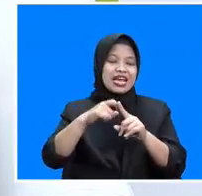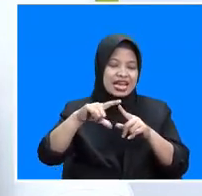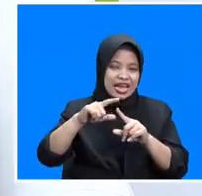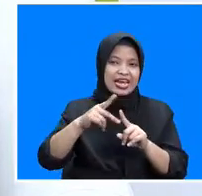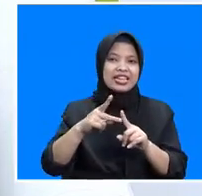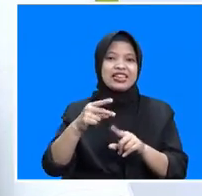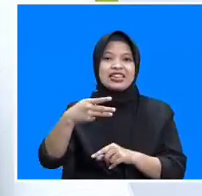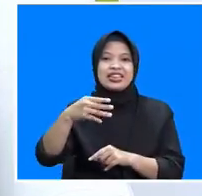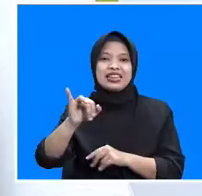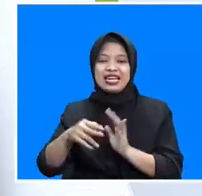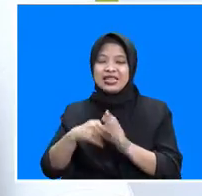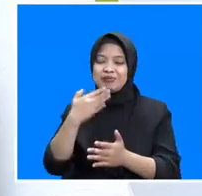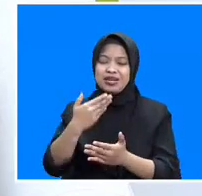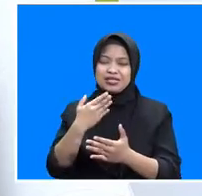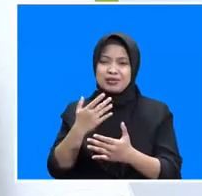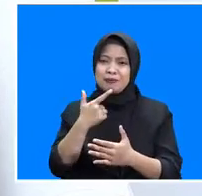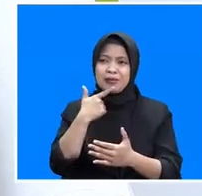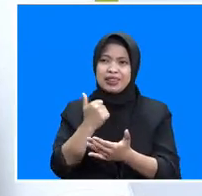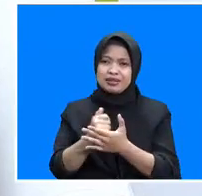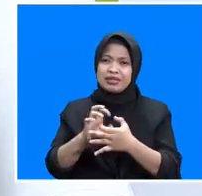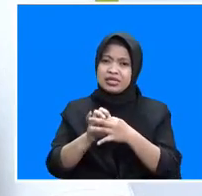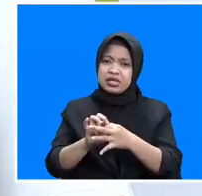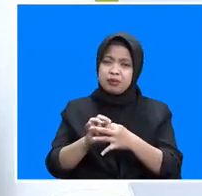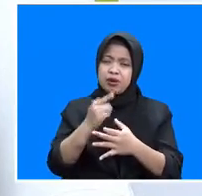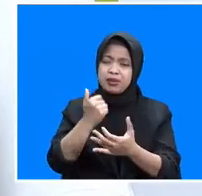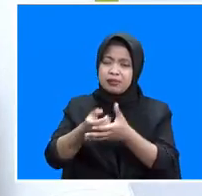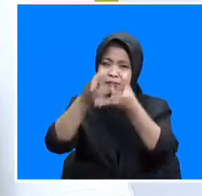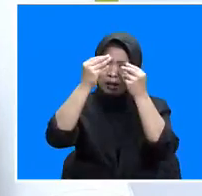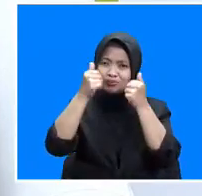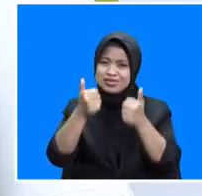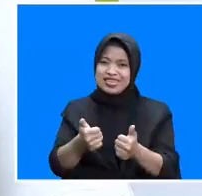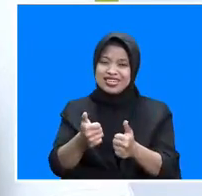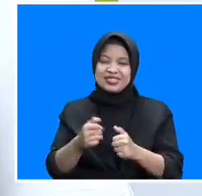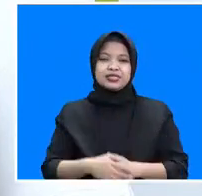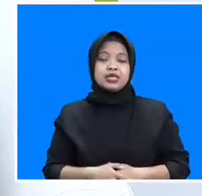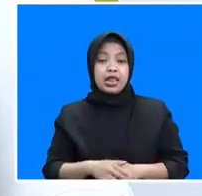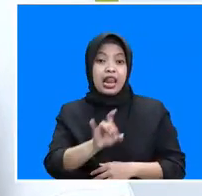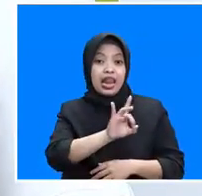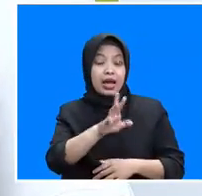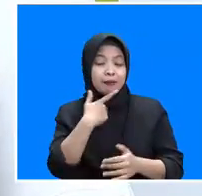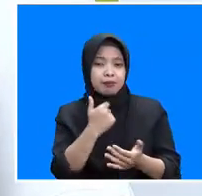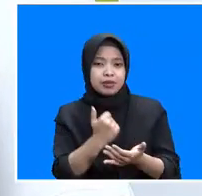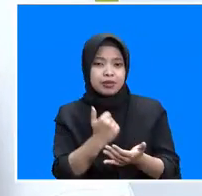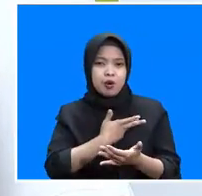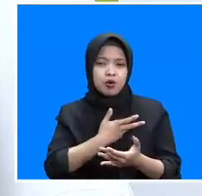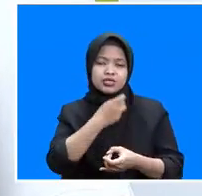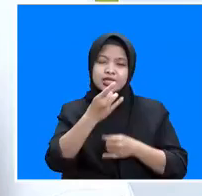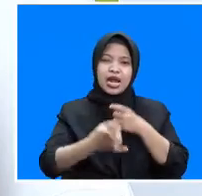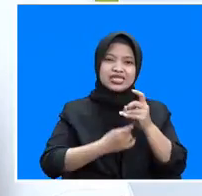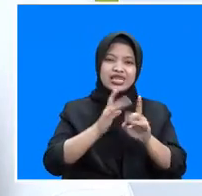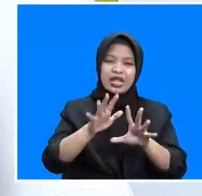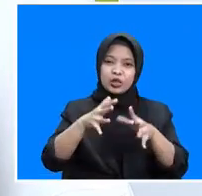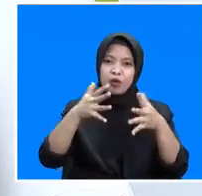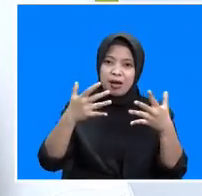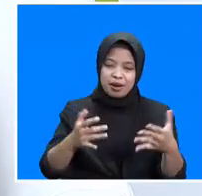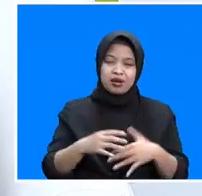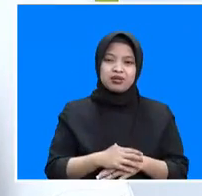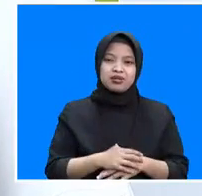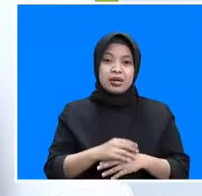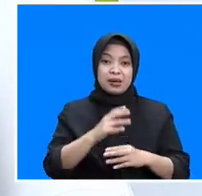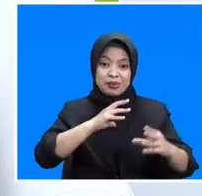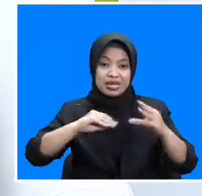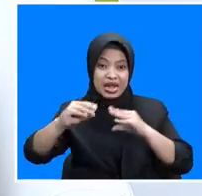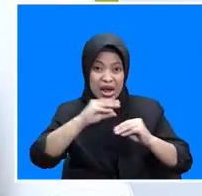happening in this space. But in terms of that closing statement, I think what I'd like to highlight is that from the conversation today, it is